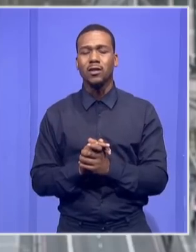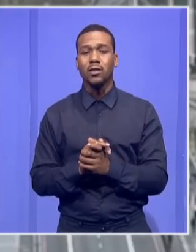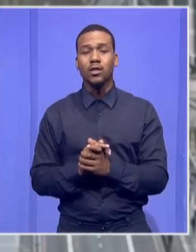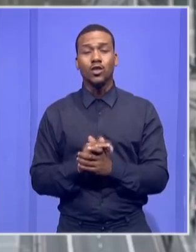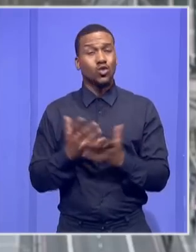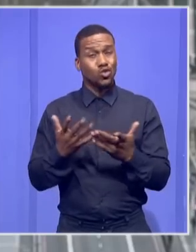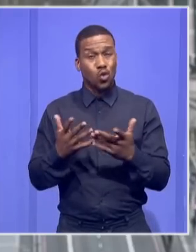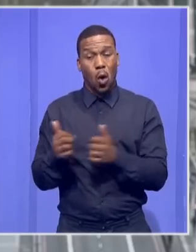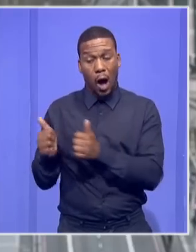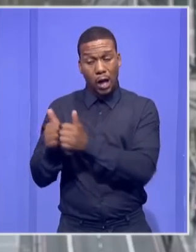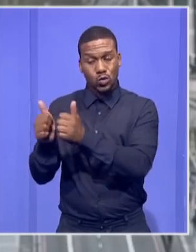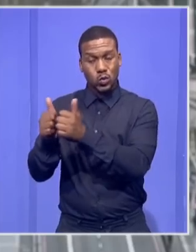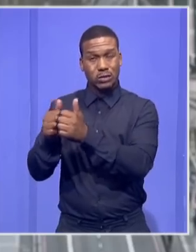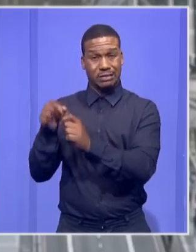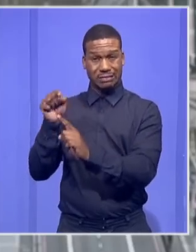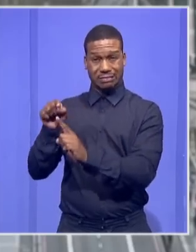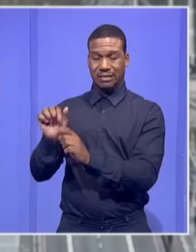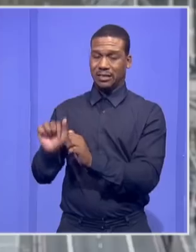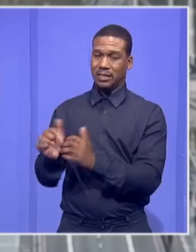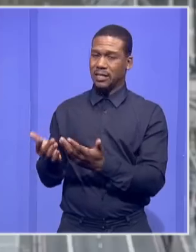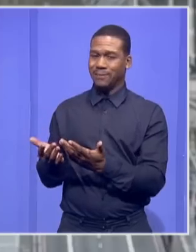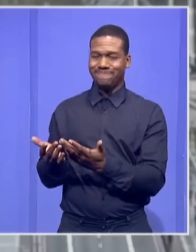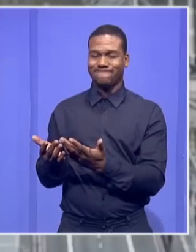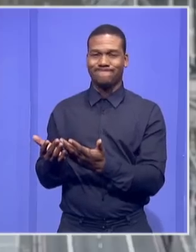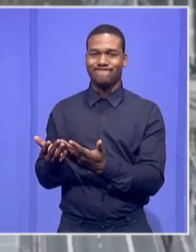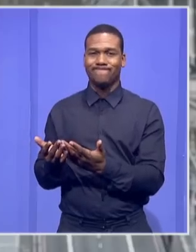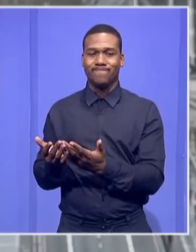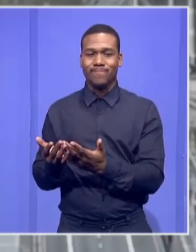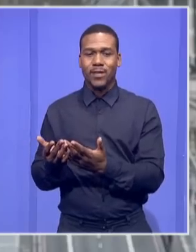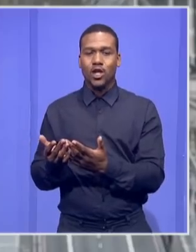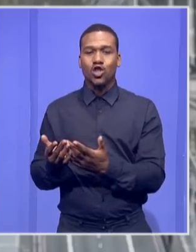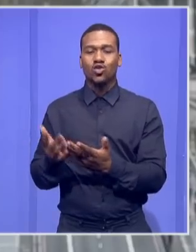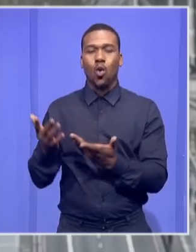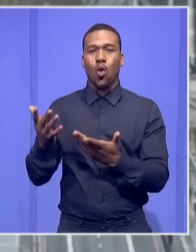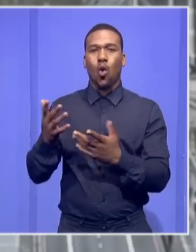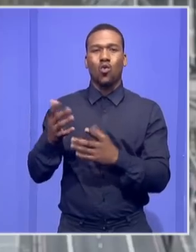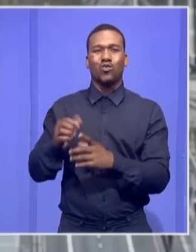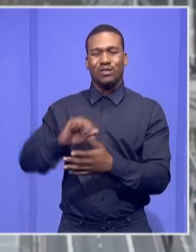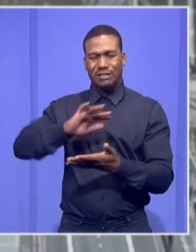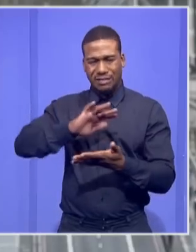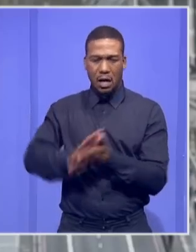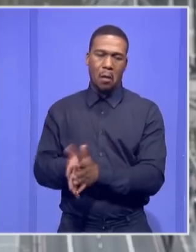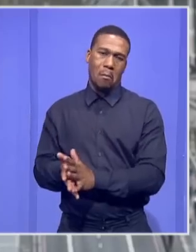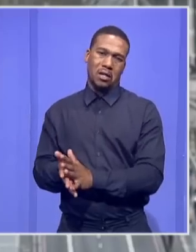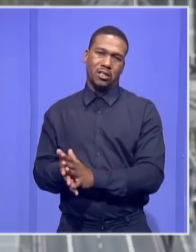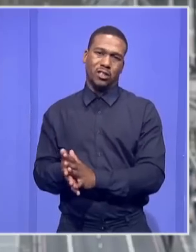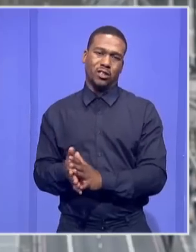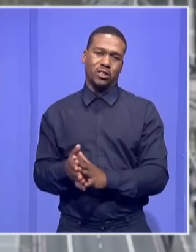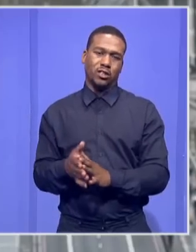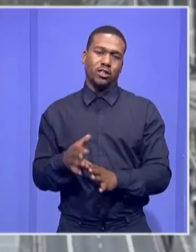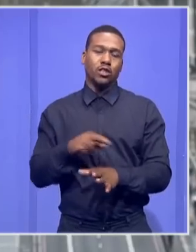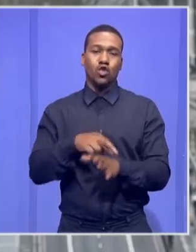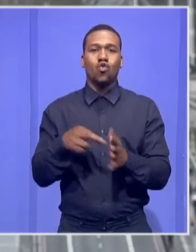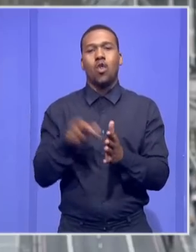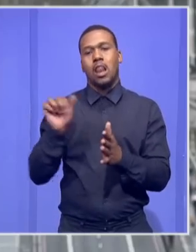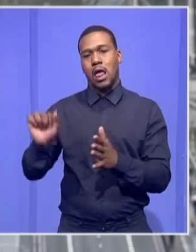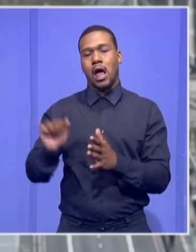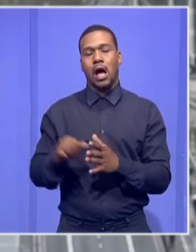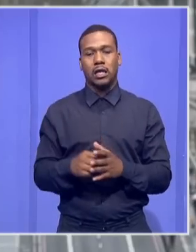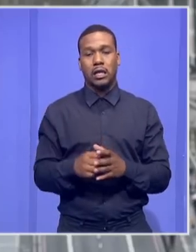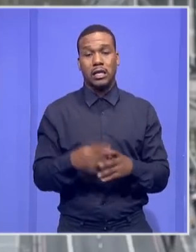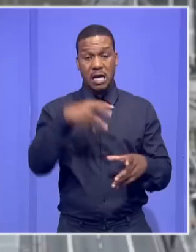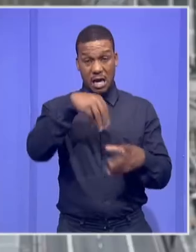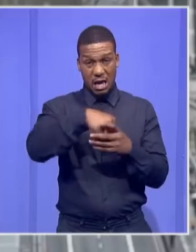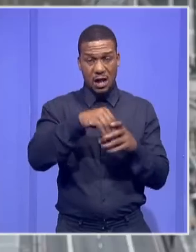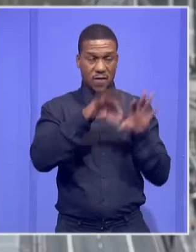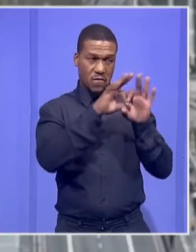association, of course, he has had a hugely damaging effect on the royal family. He will be visible today, but I wouldn't expect